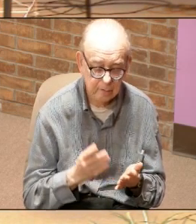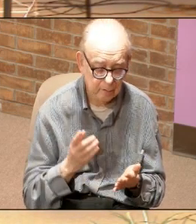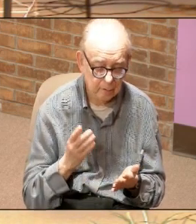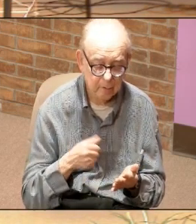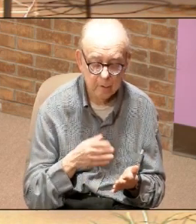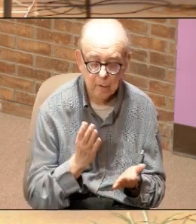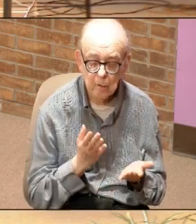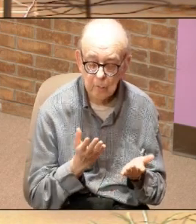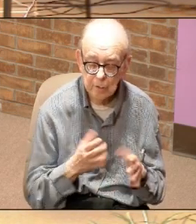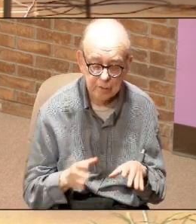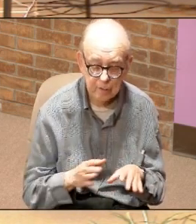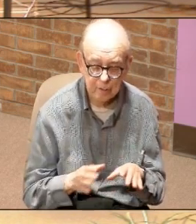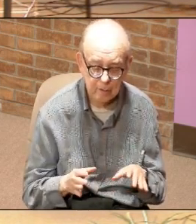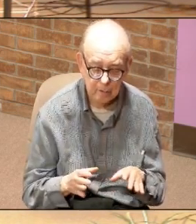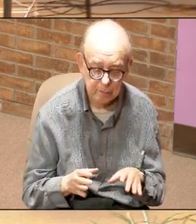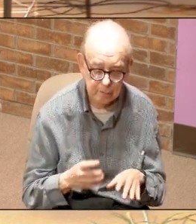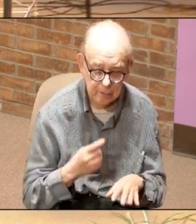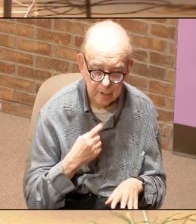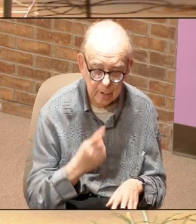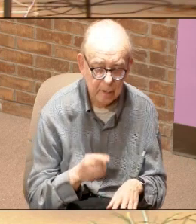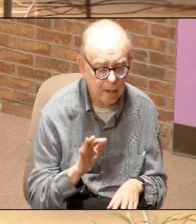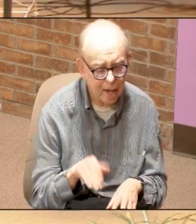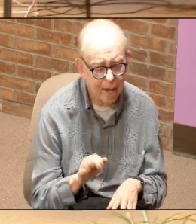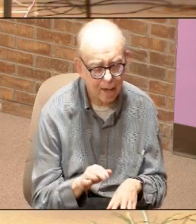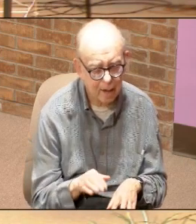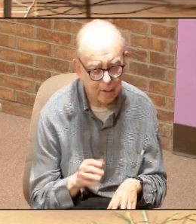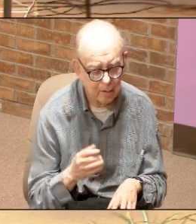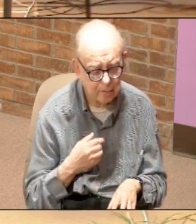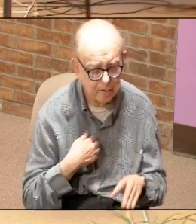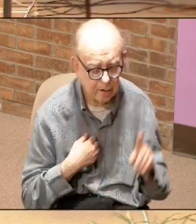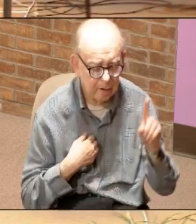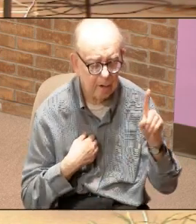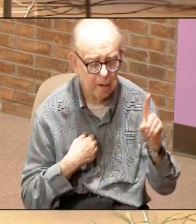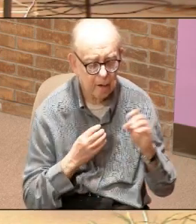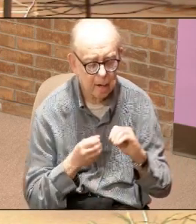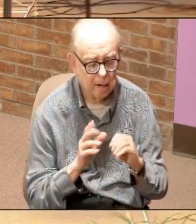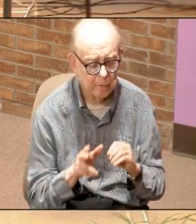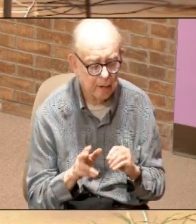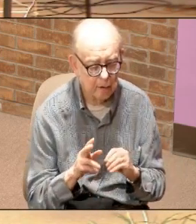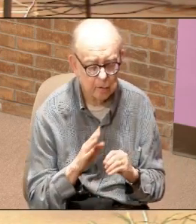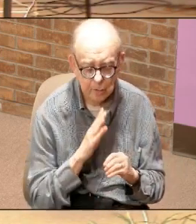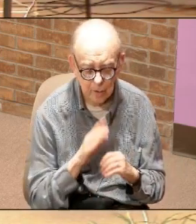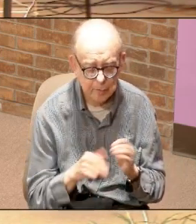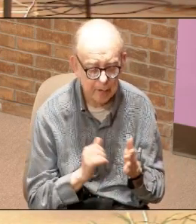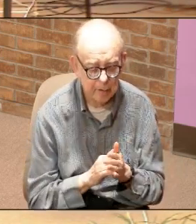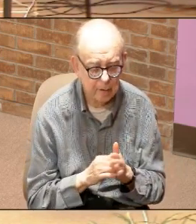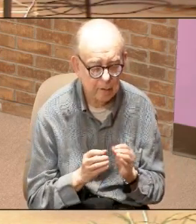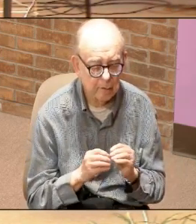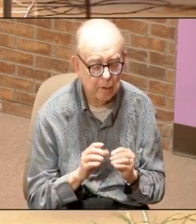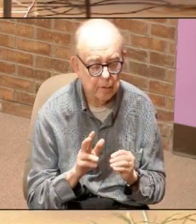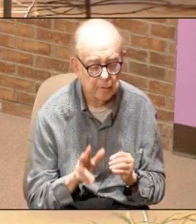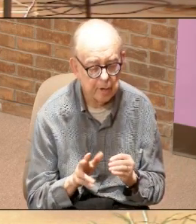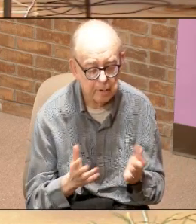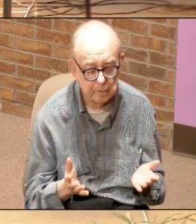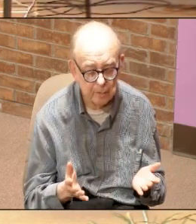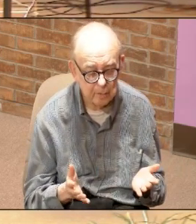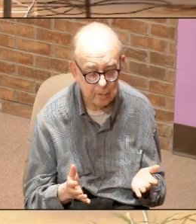what he wants to do is to tell you, hey, item number 3, I'd like to talk to you about 5 minutes about that.